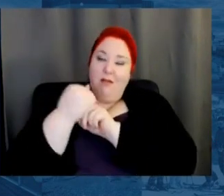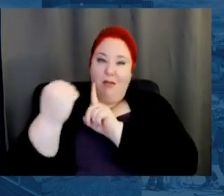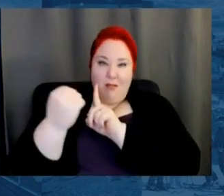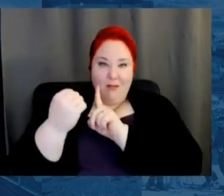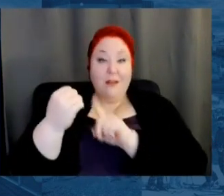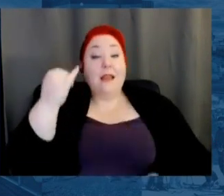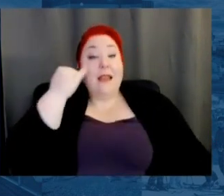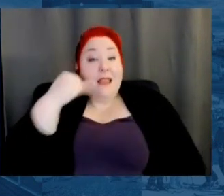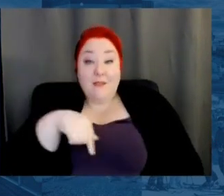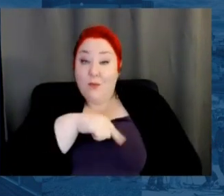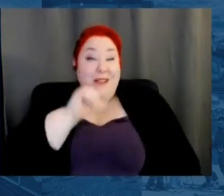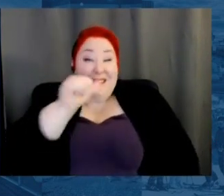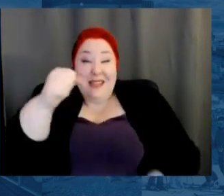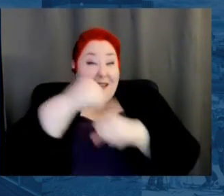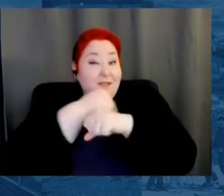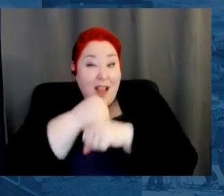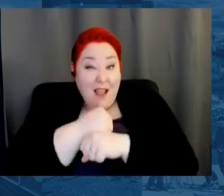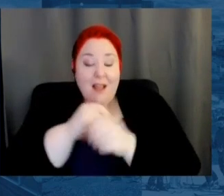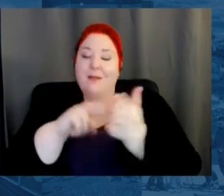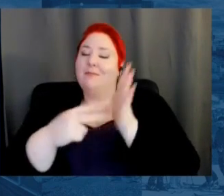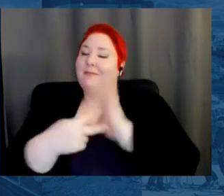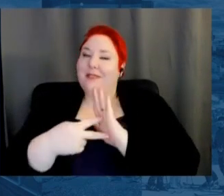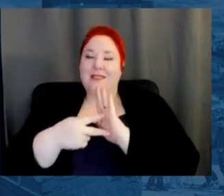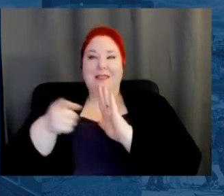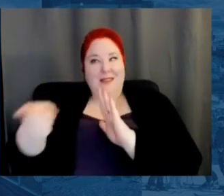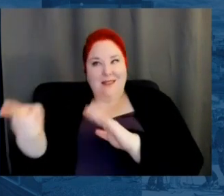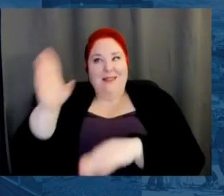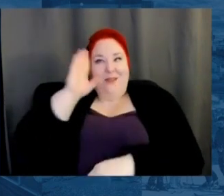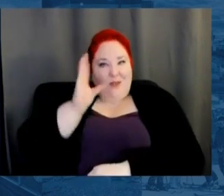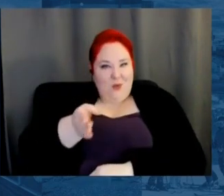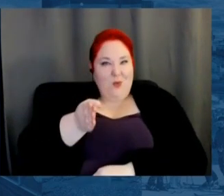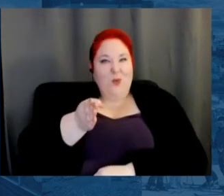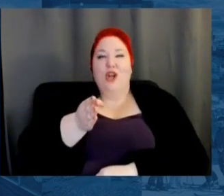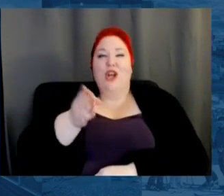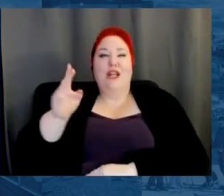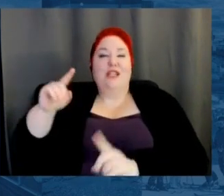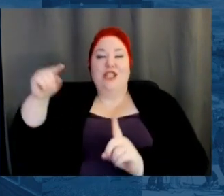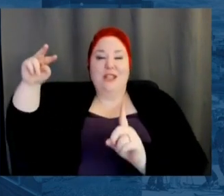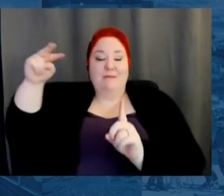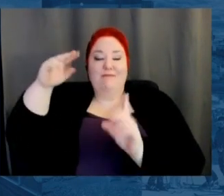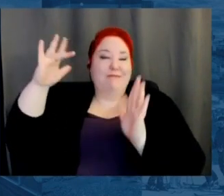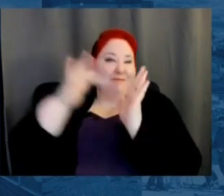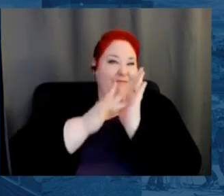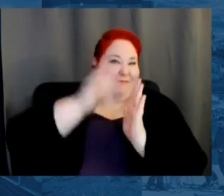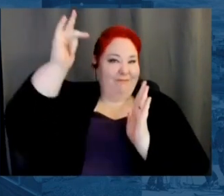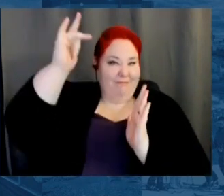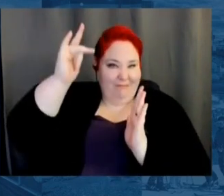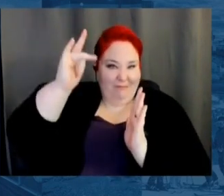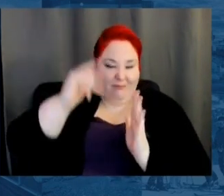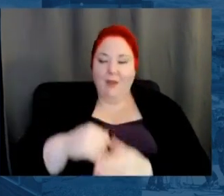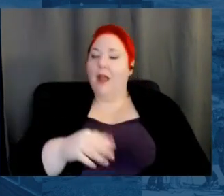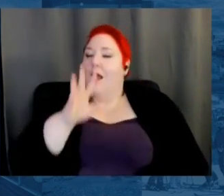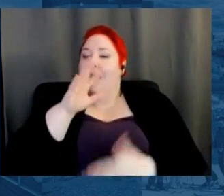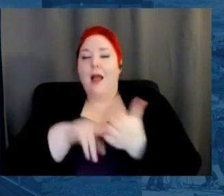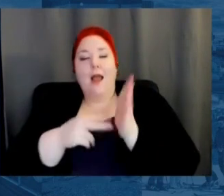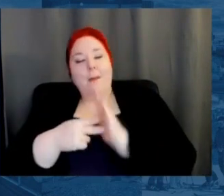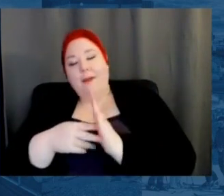the swindlers would just get through all kinds of loopholes, like vultures descending on their prey. And I'm talking about everyone from student